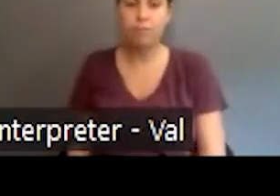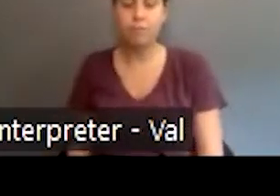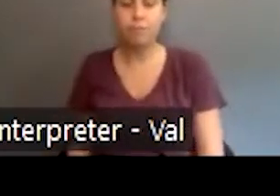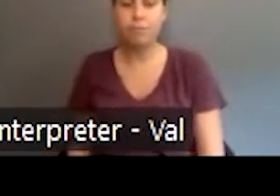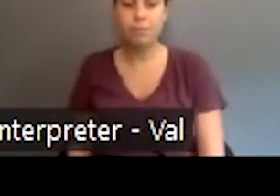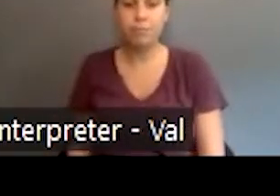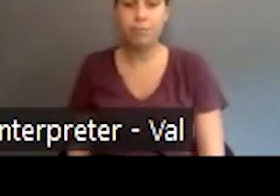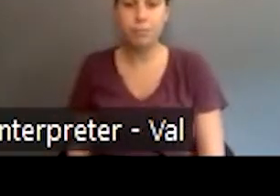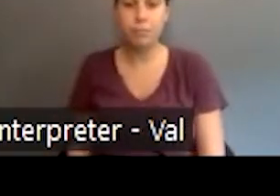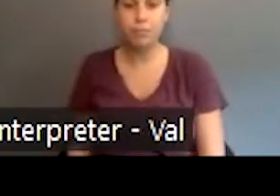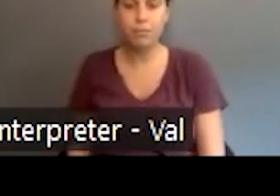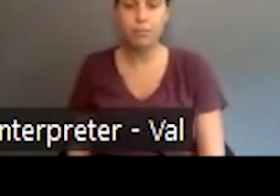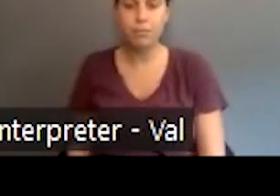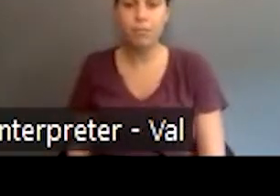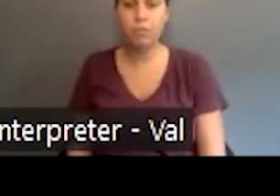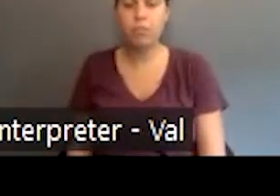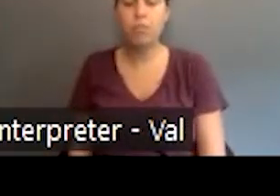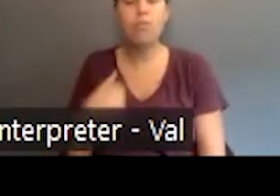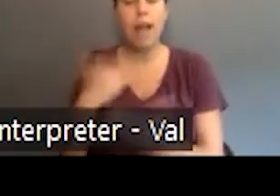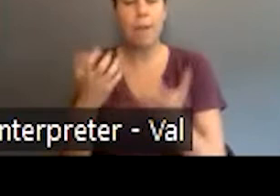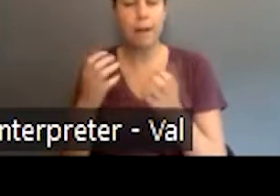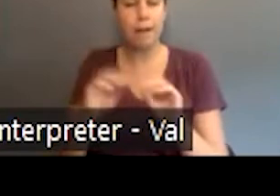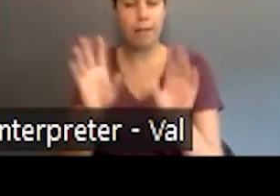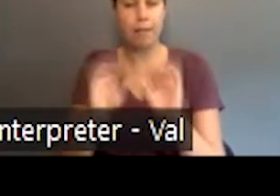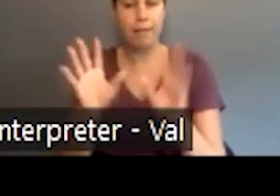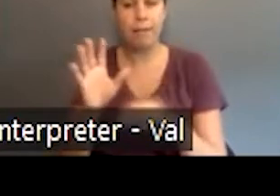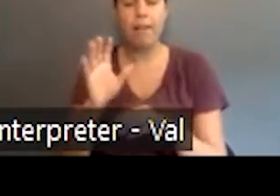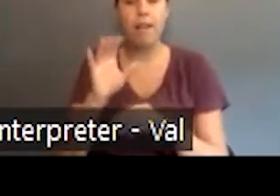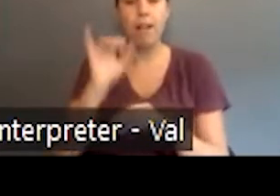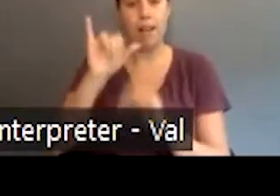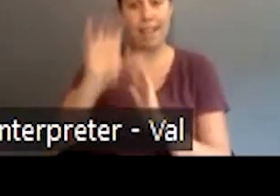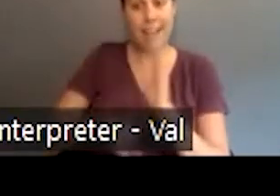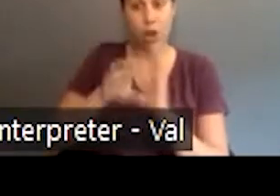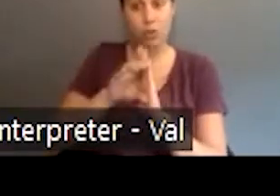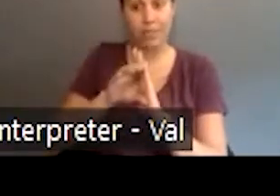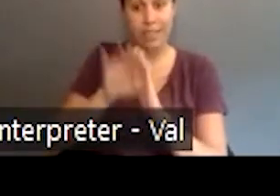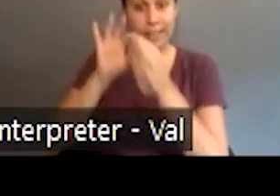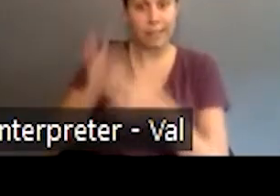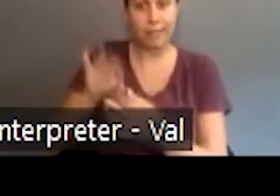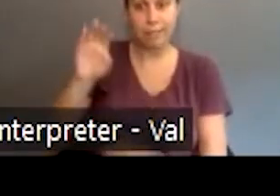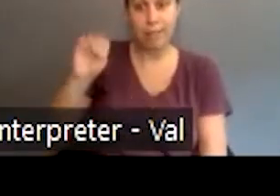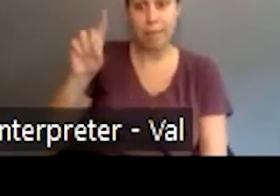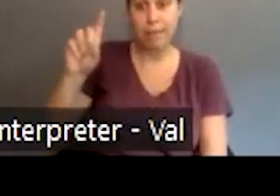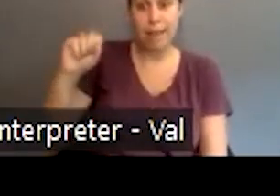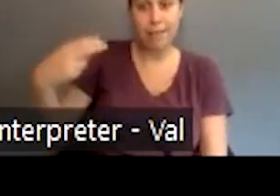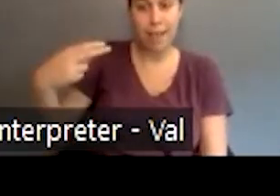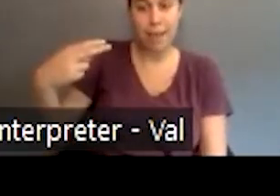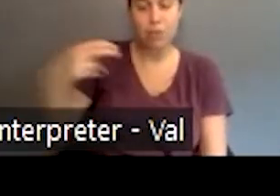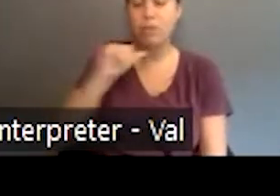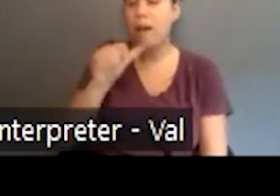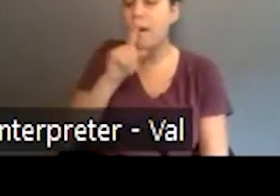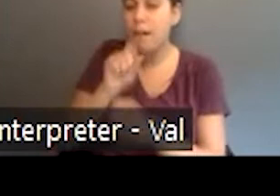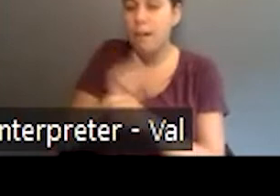Technically, though, I would also point out that these characteristics of a multidimensional sleep health measure are not really what we would